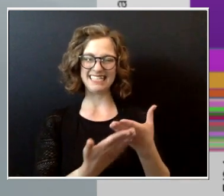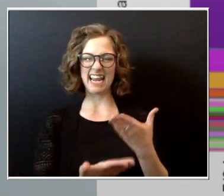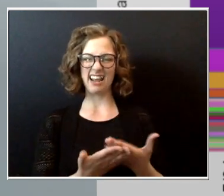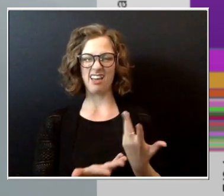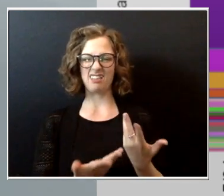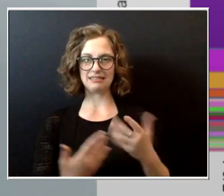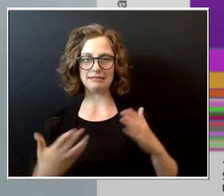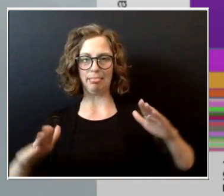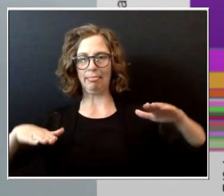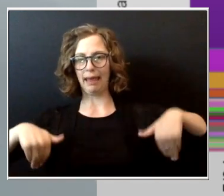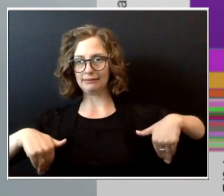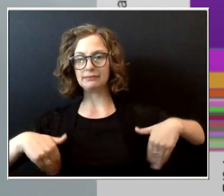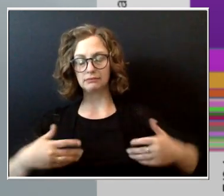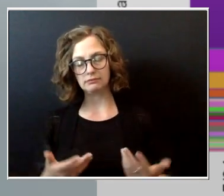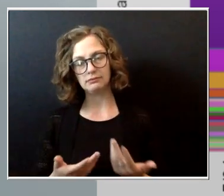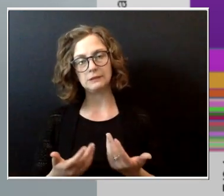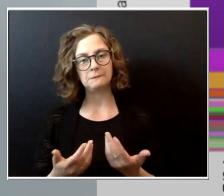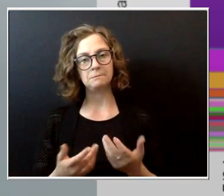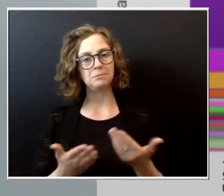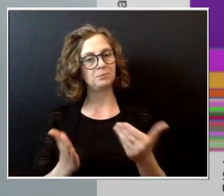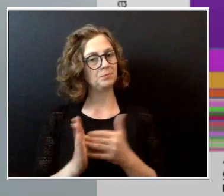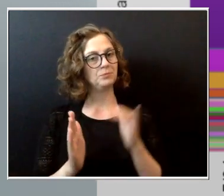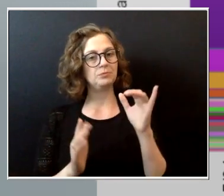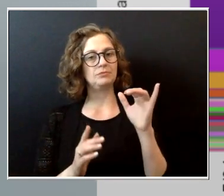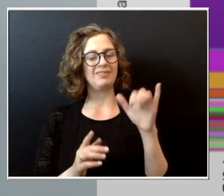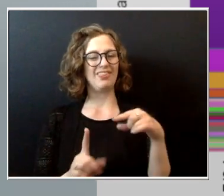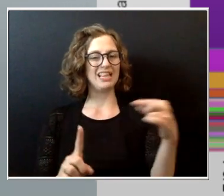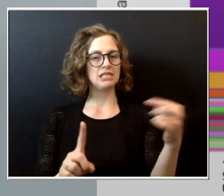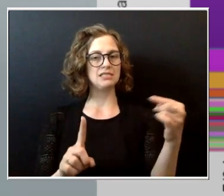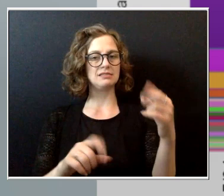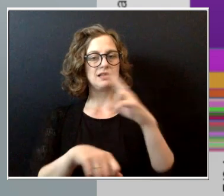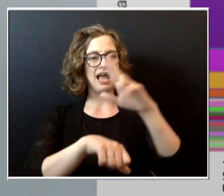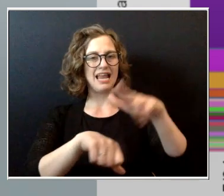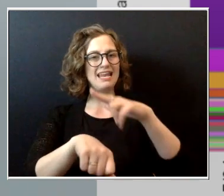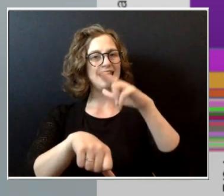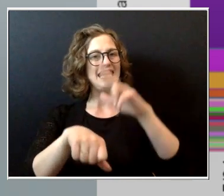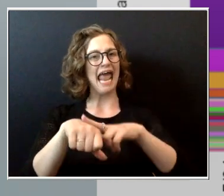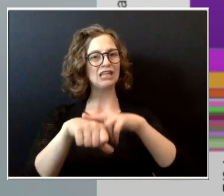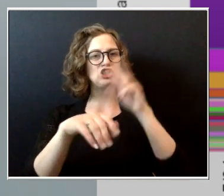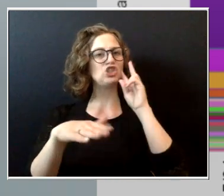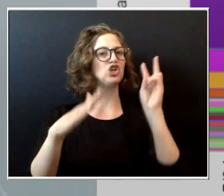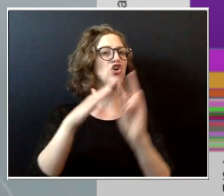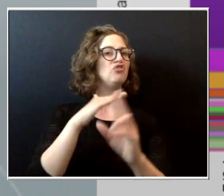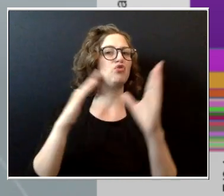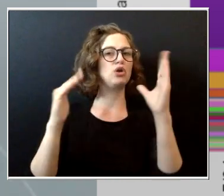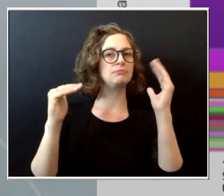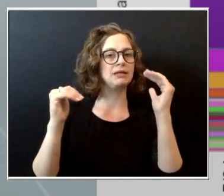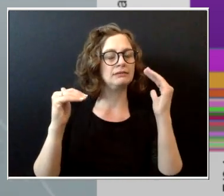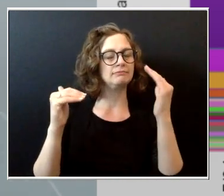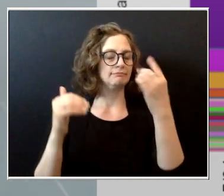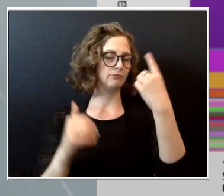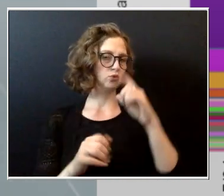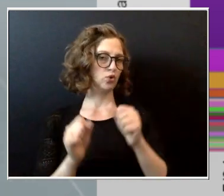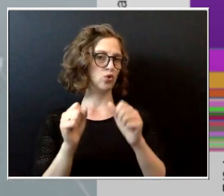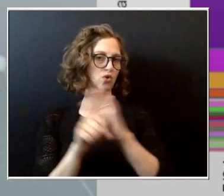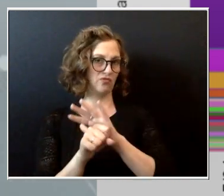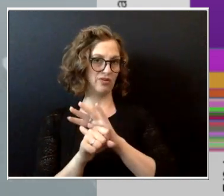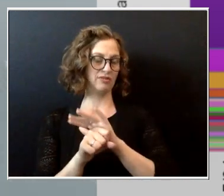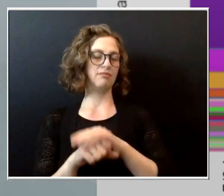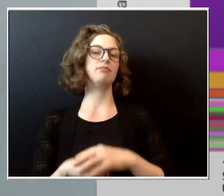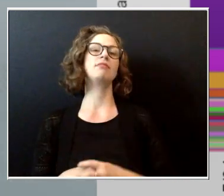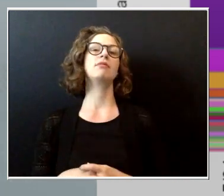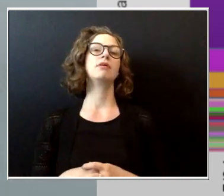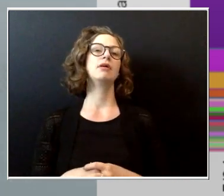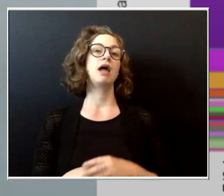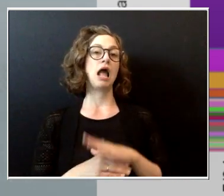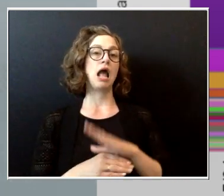is a national forecast of what it will be like. We know that in the Midwest region, we